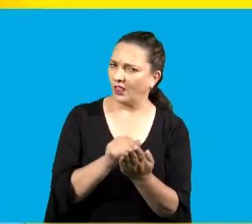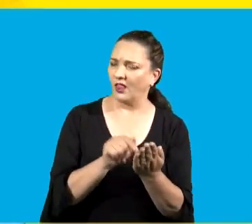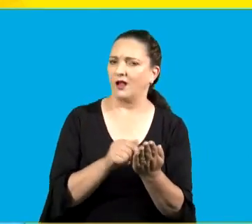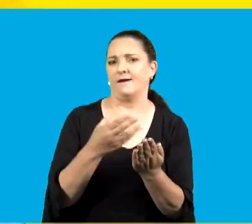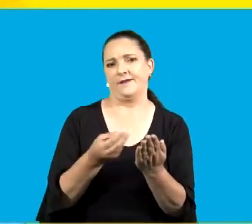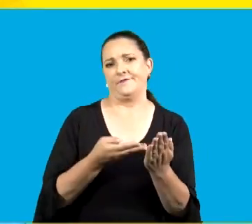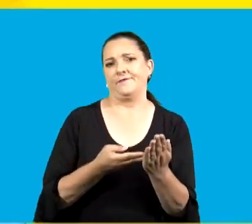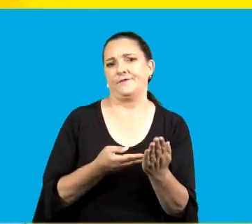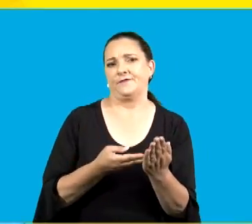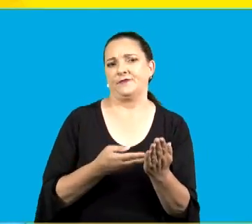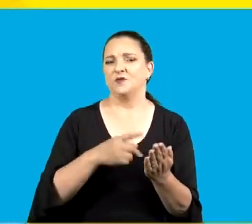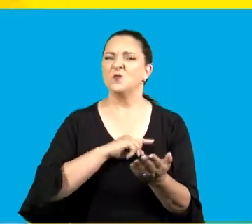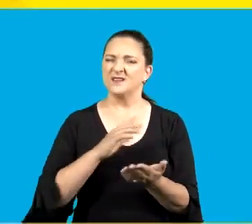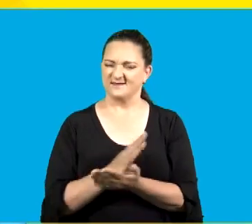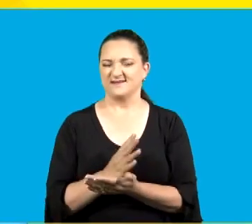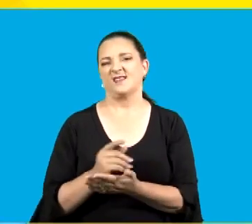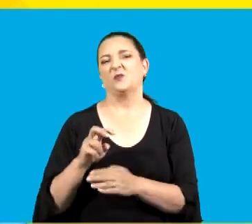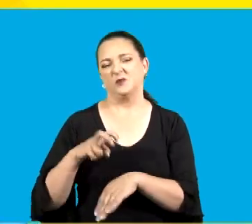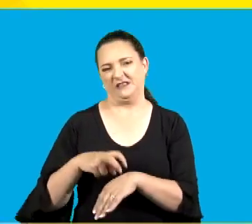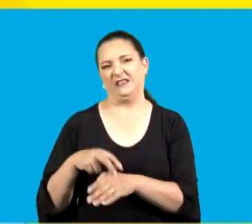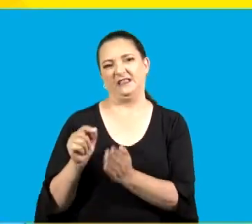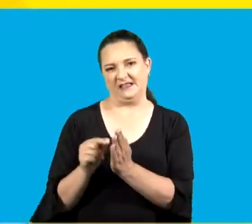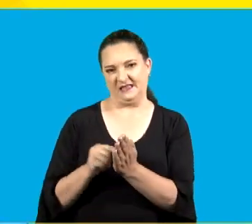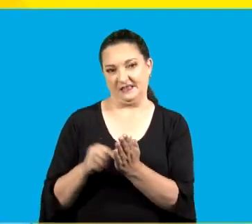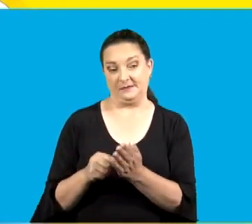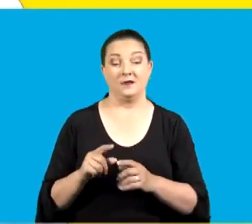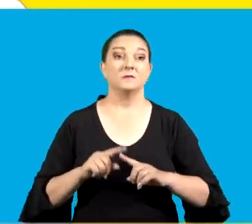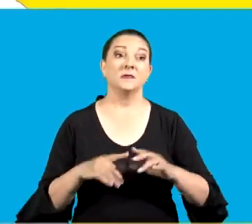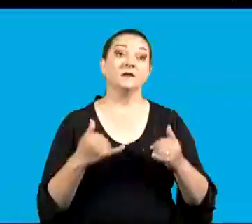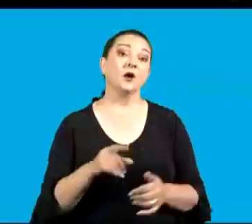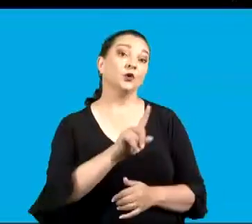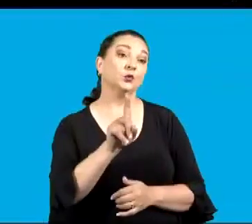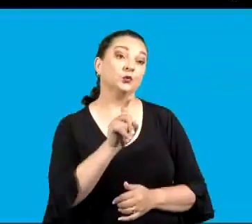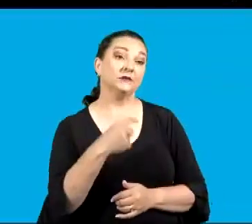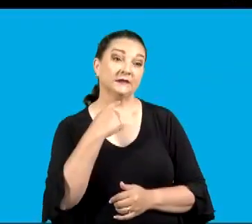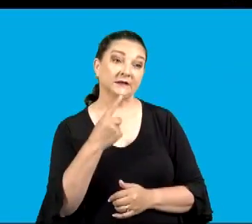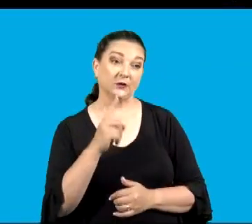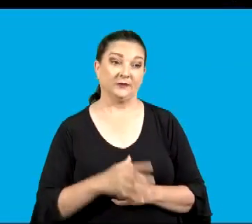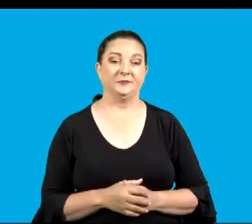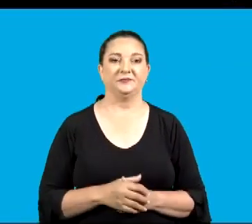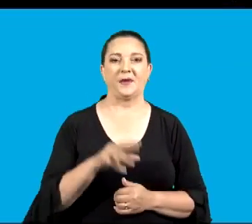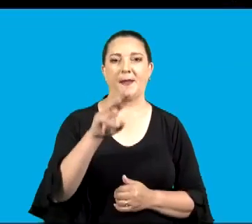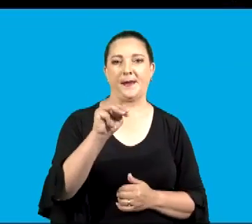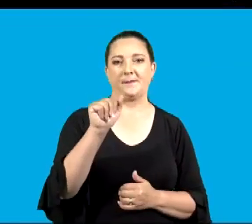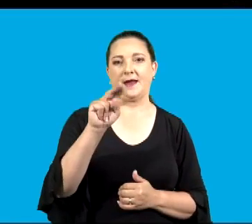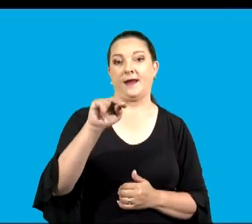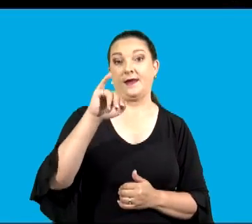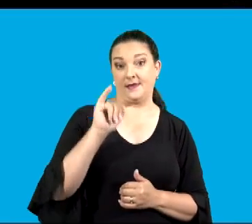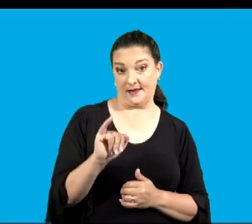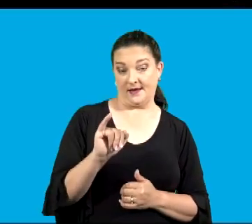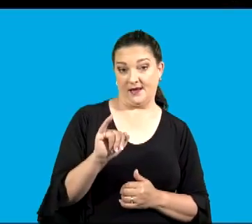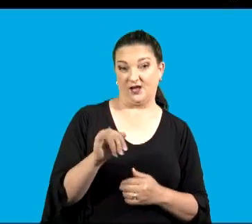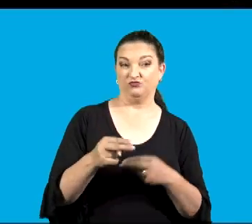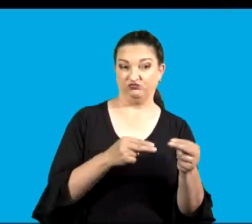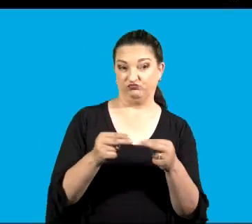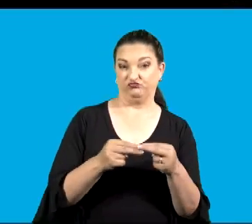because there are some amounts that we will need to calculate. The question reads, Money Supermarket is owned